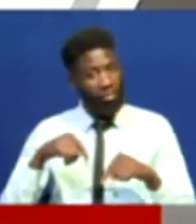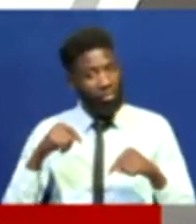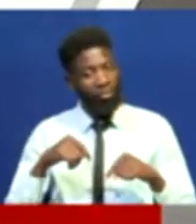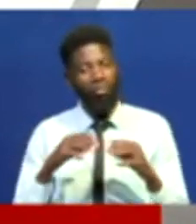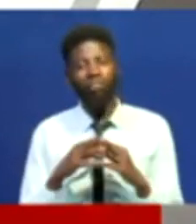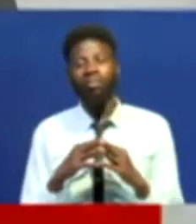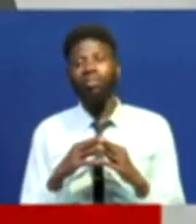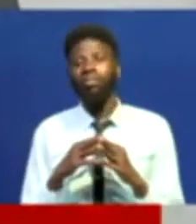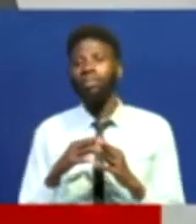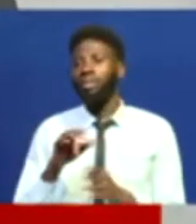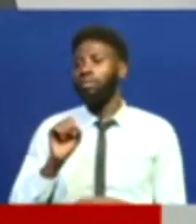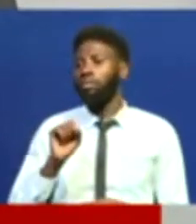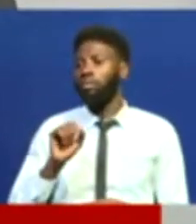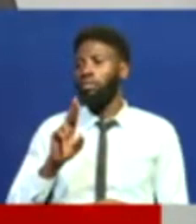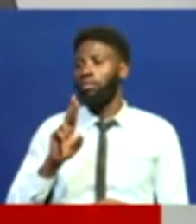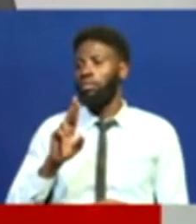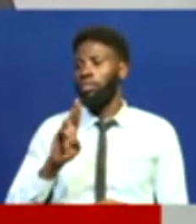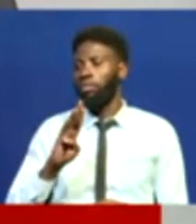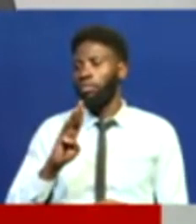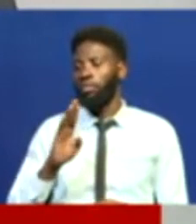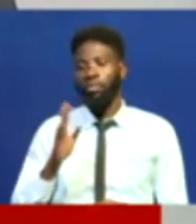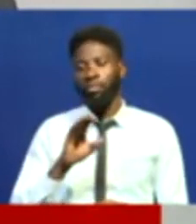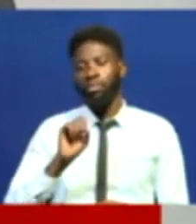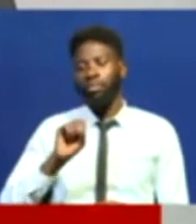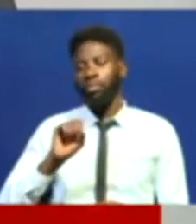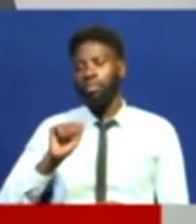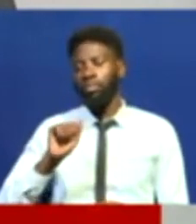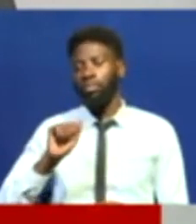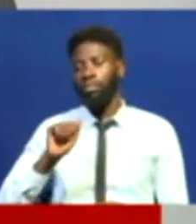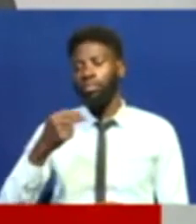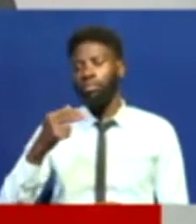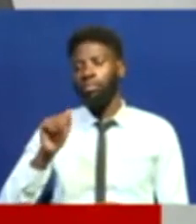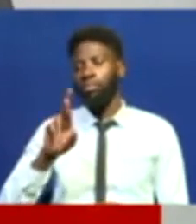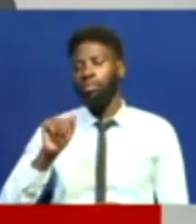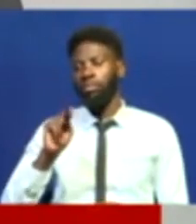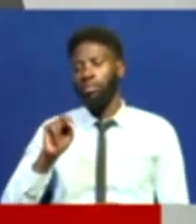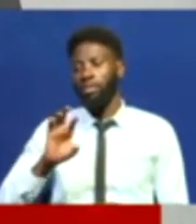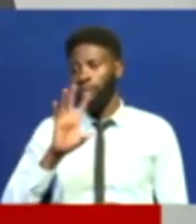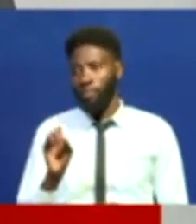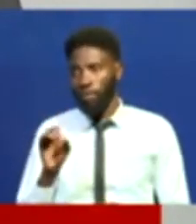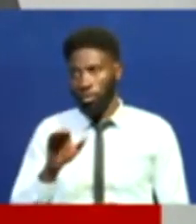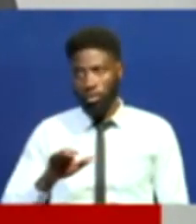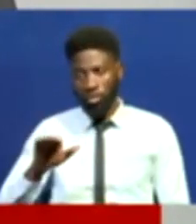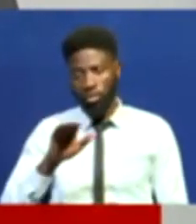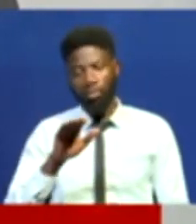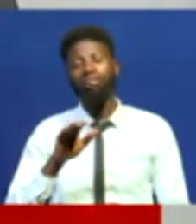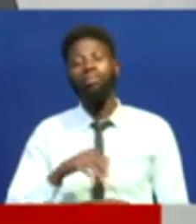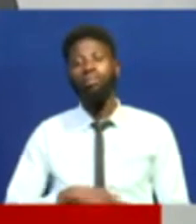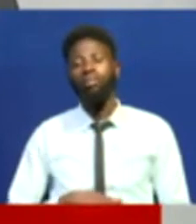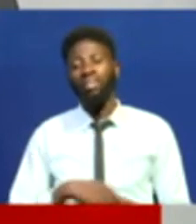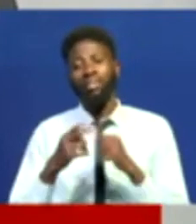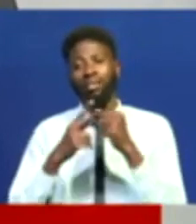in the sub-Saharan Africa region, about 75% is below the age of 30 years old.